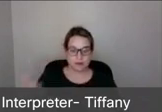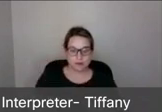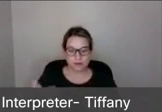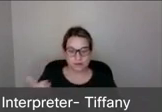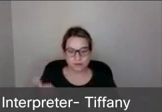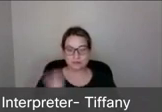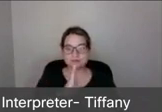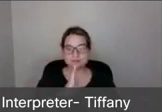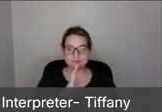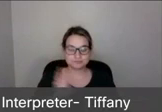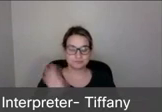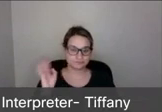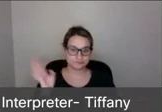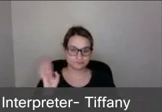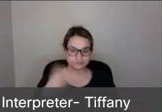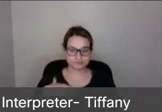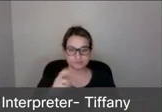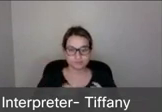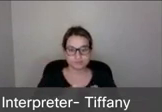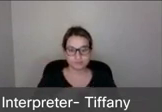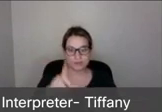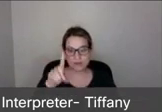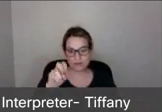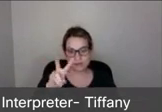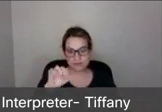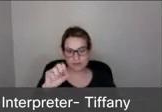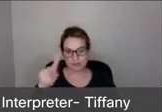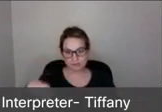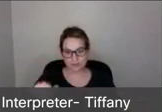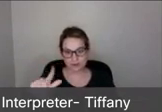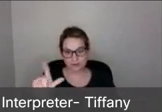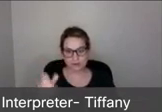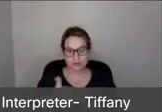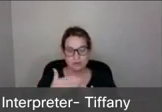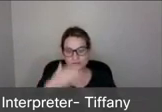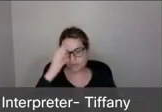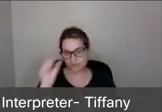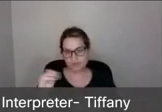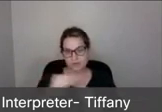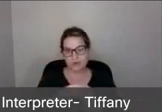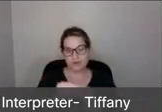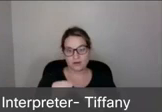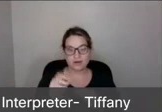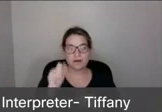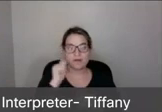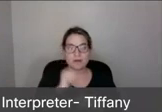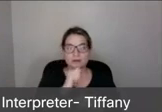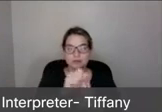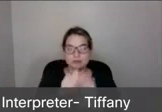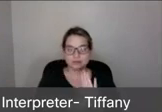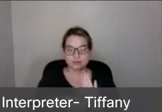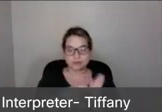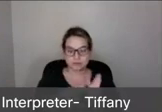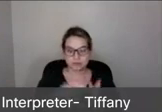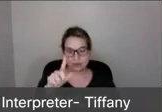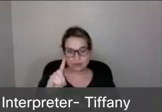to speak in honor of my great friend, David Peelman. David ran for the office of Arizona State Representative for LD7 in